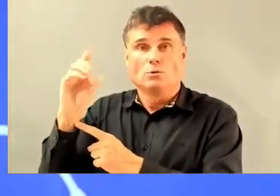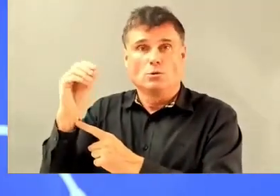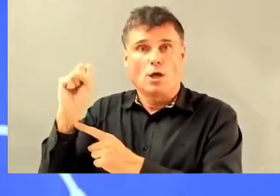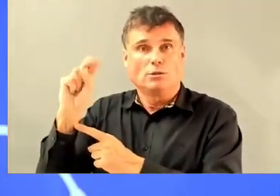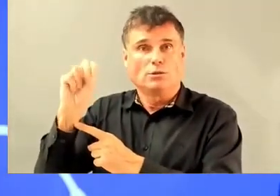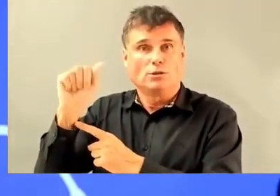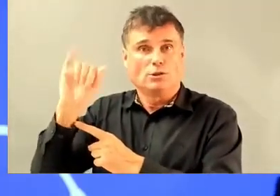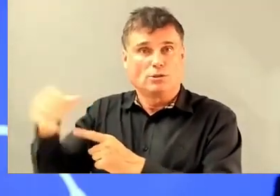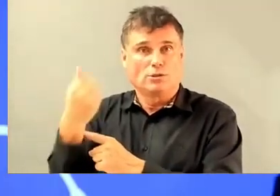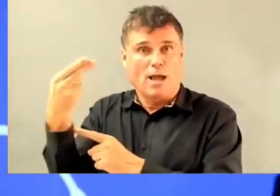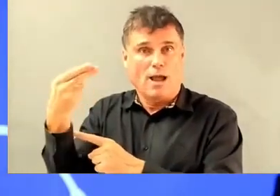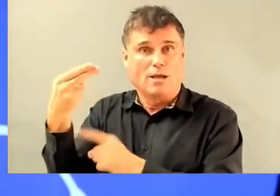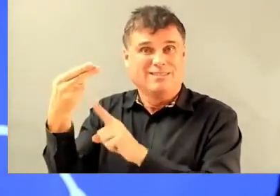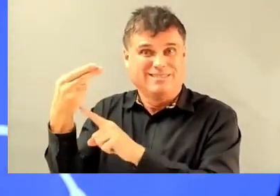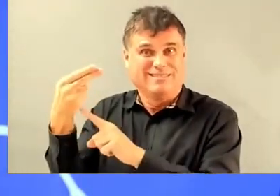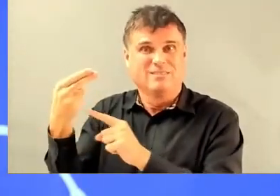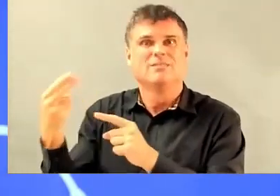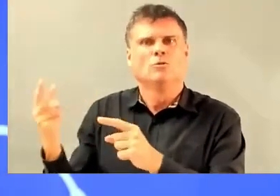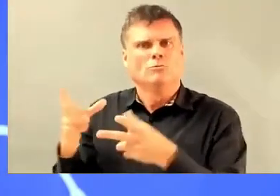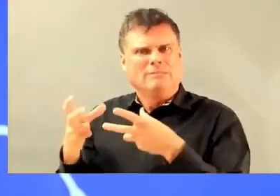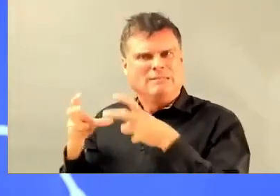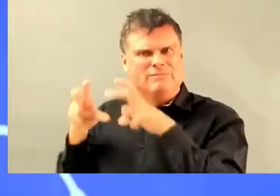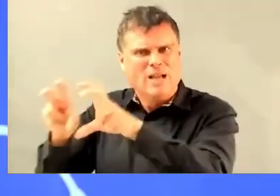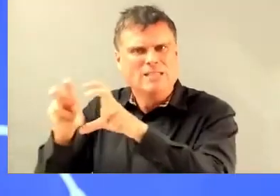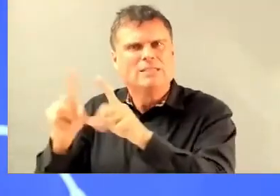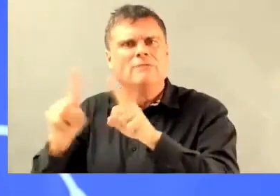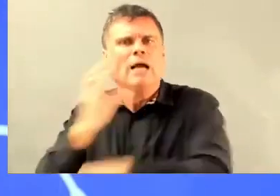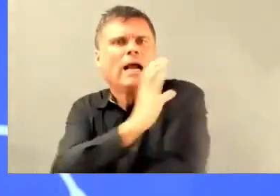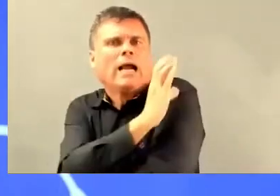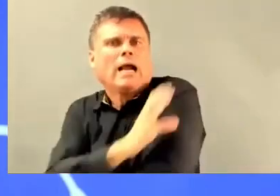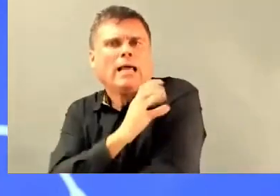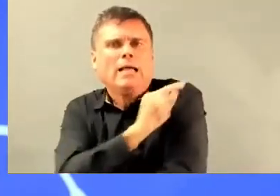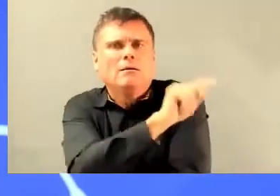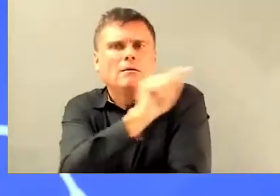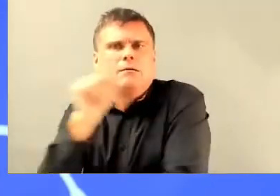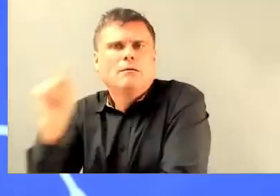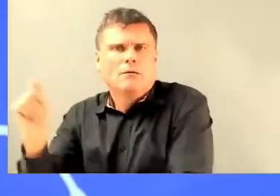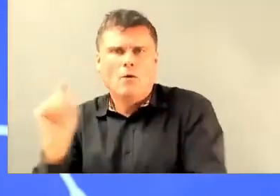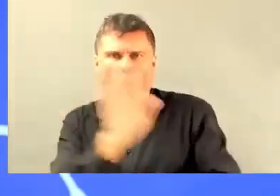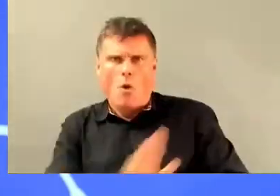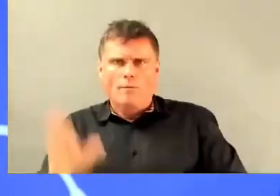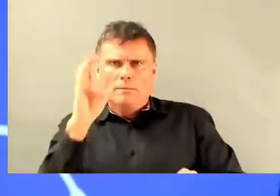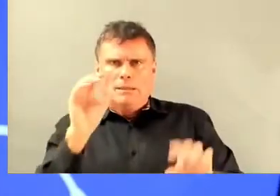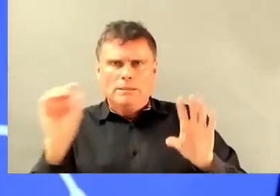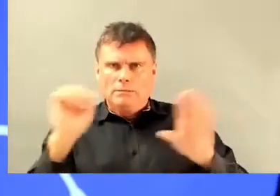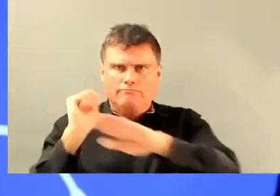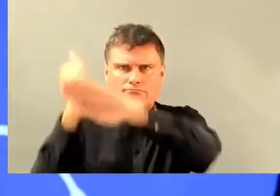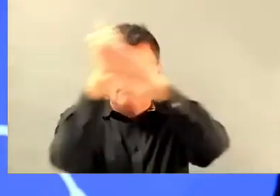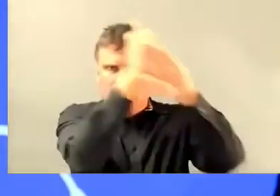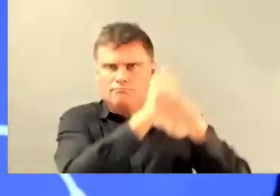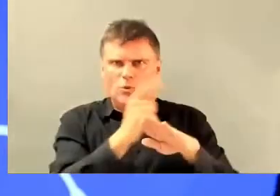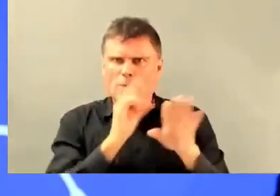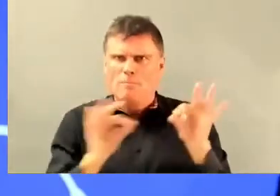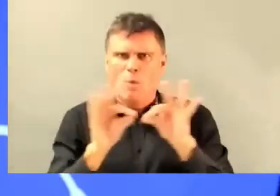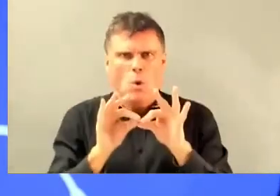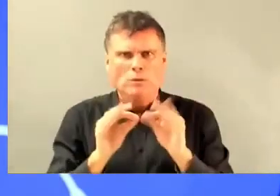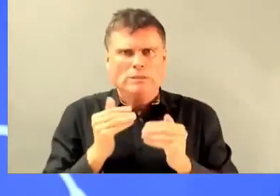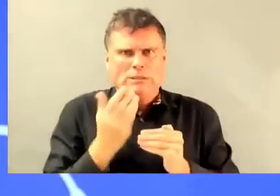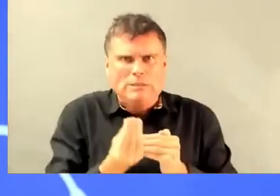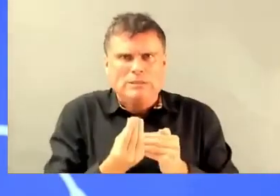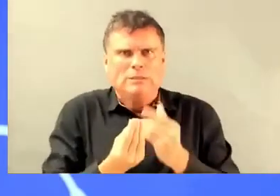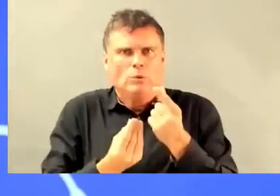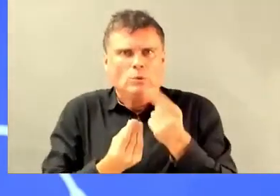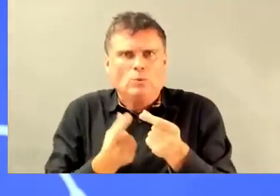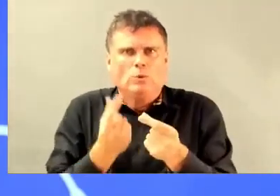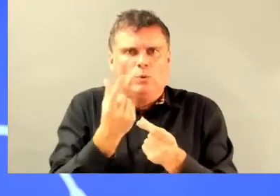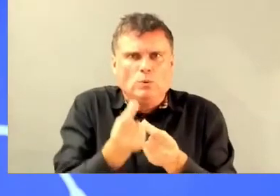Interim funding that is close to fully subscribed, a major and important new step. In October, we announced our Health Human Resources